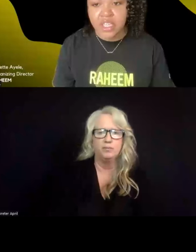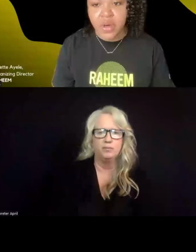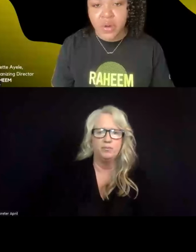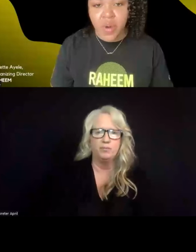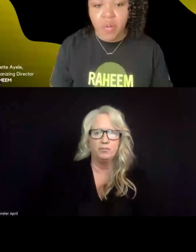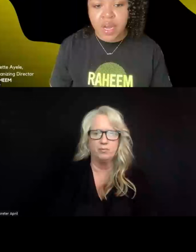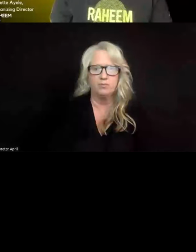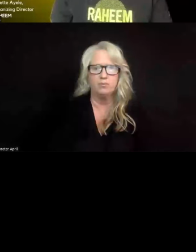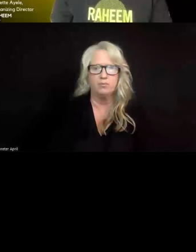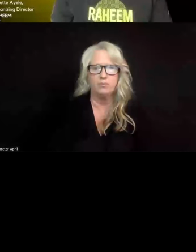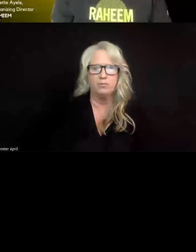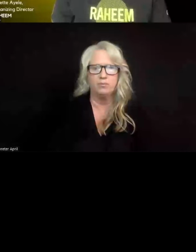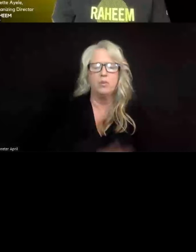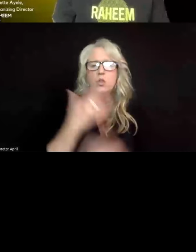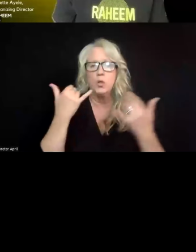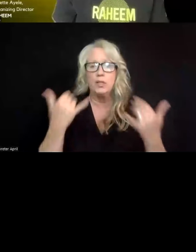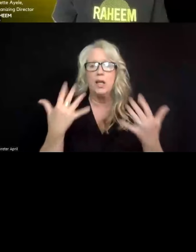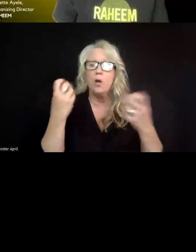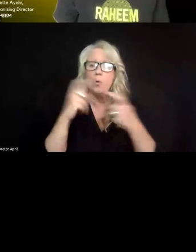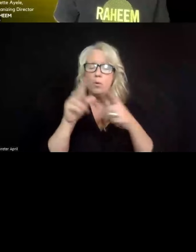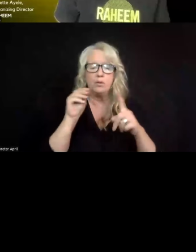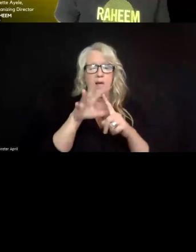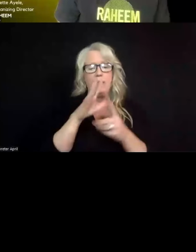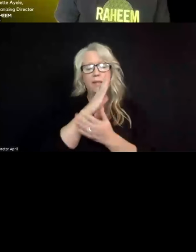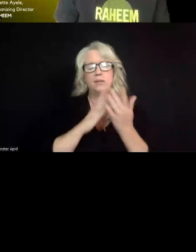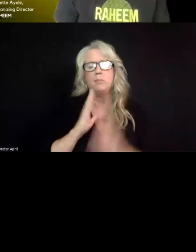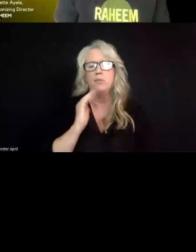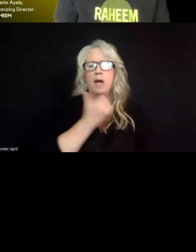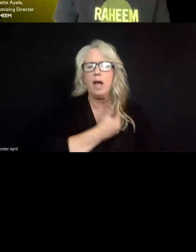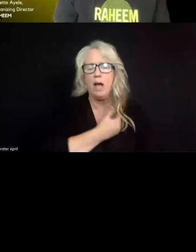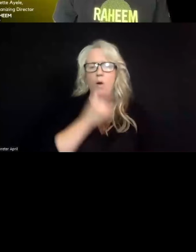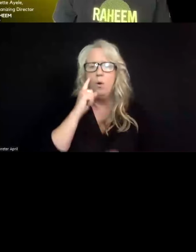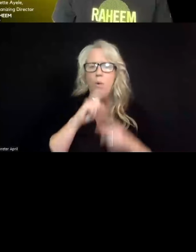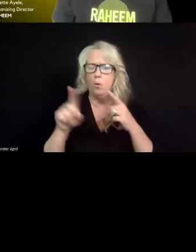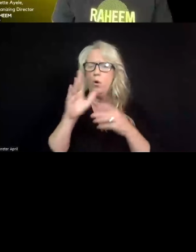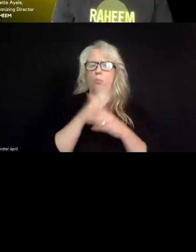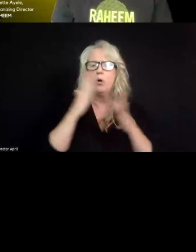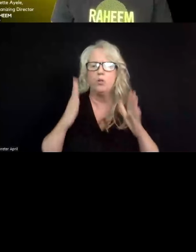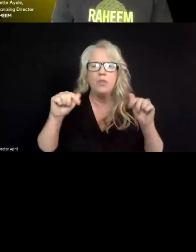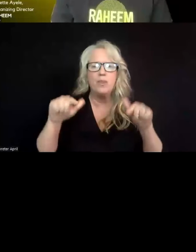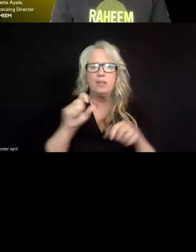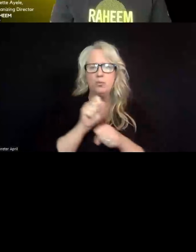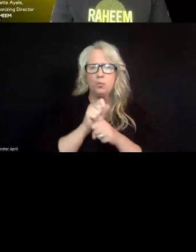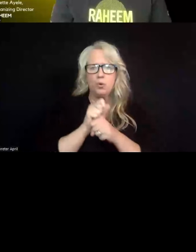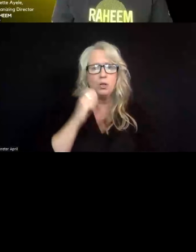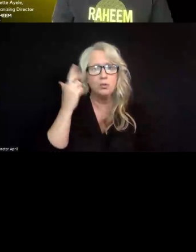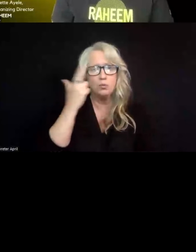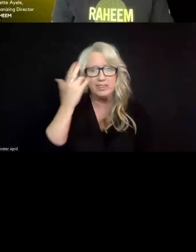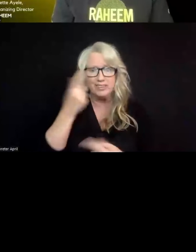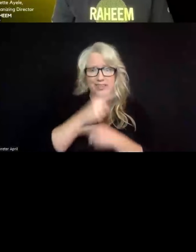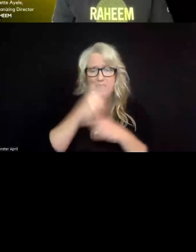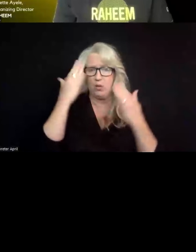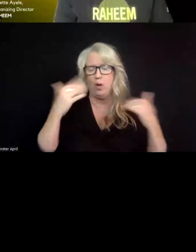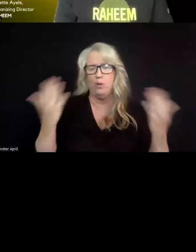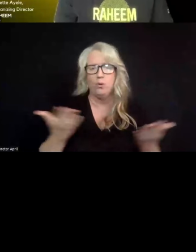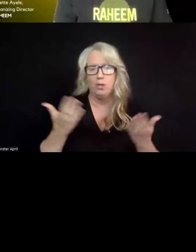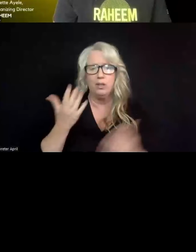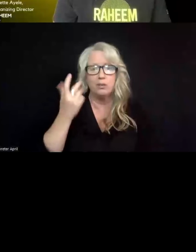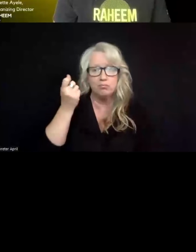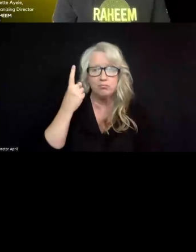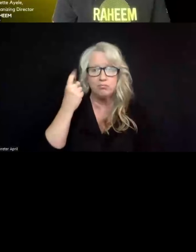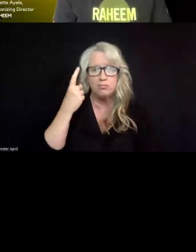And so I want to highlight some of our partners in this work before I move on, because they're the reason why we're here today. So some of